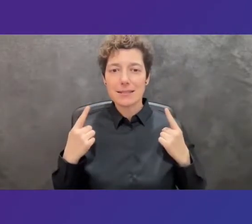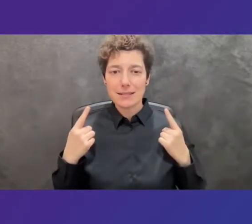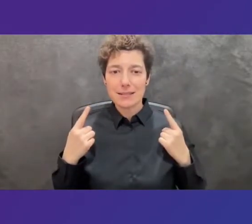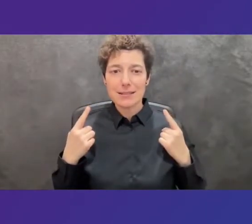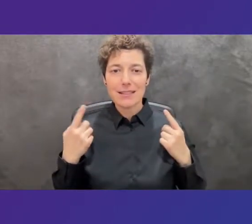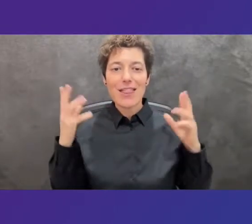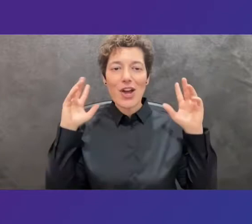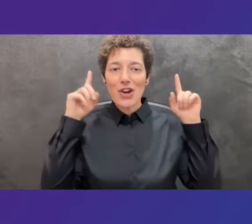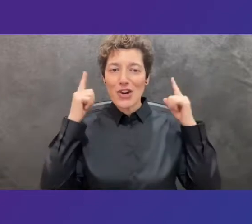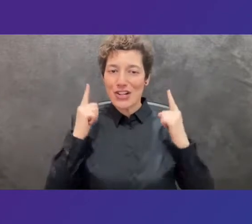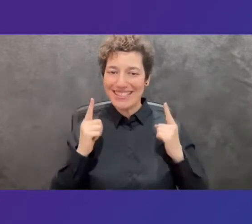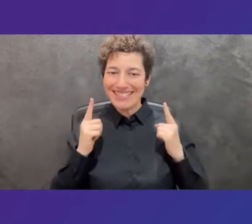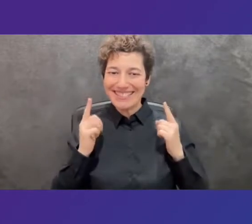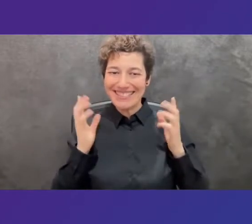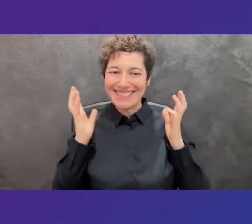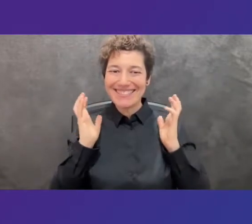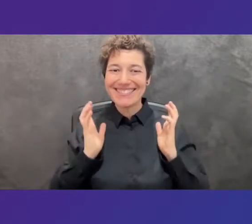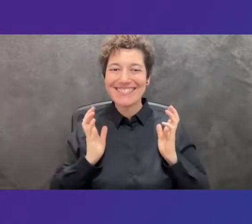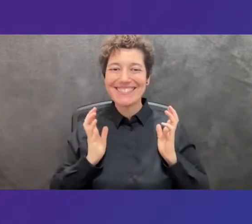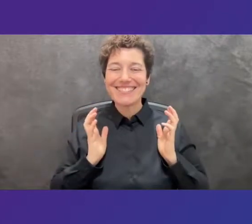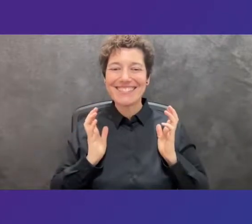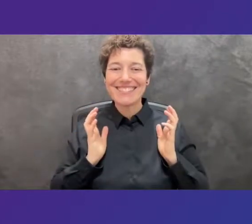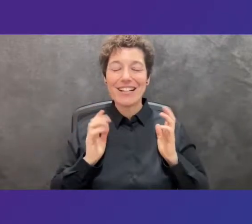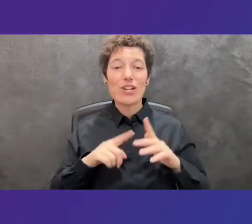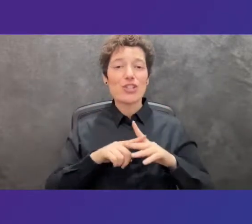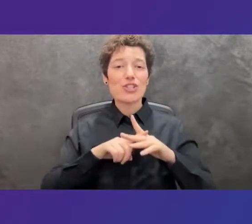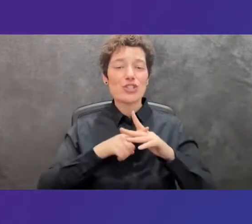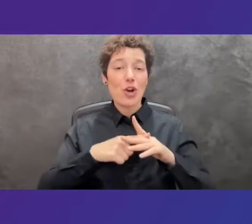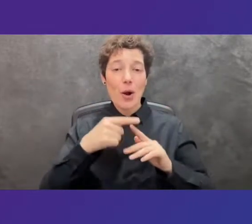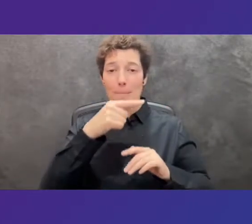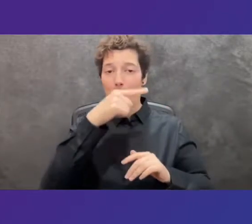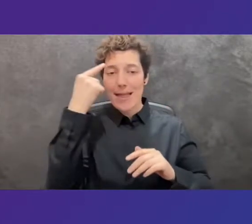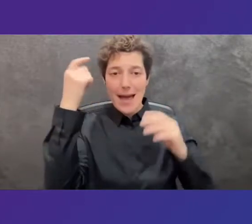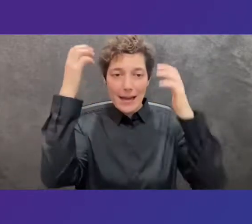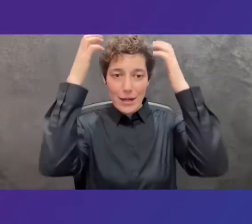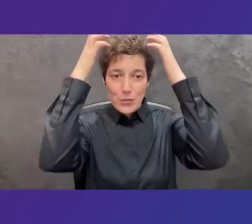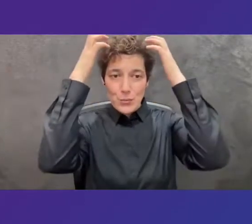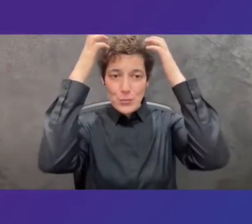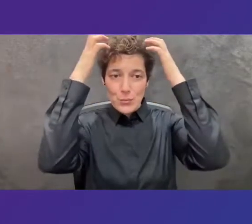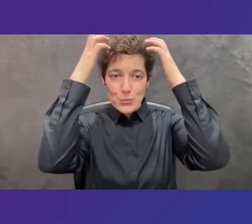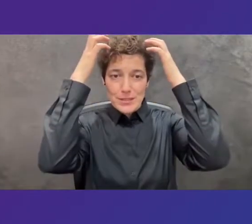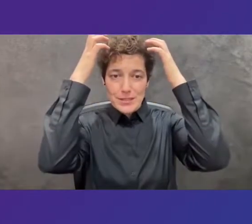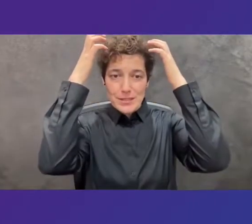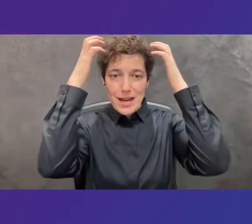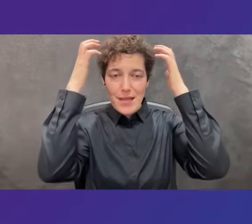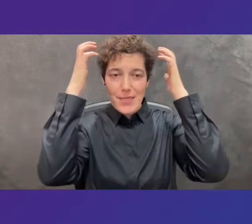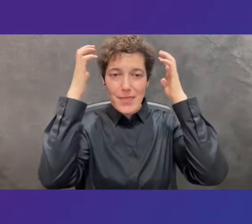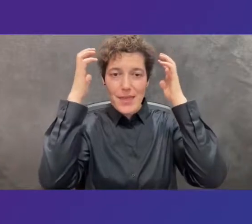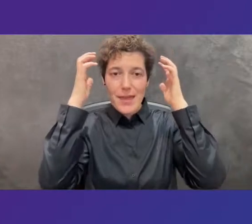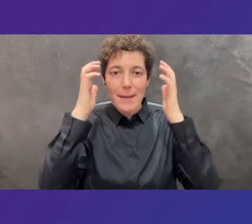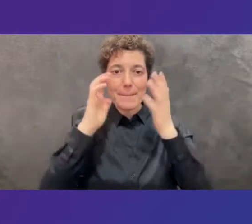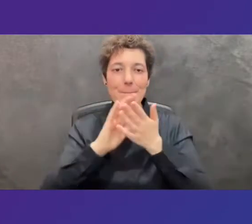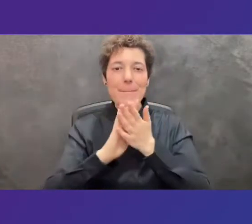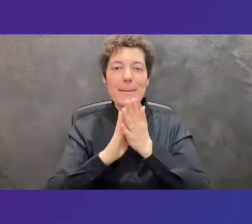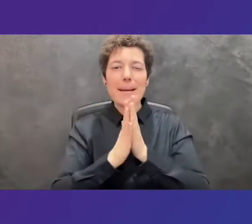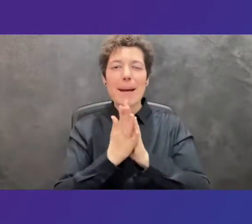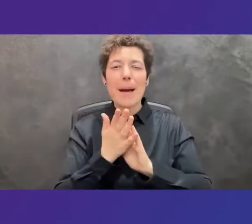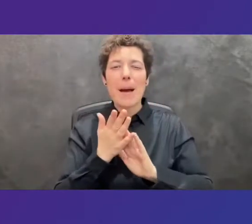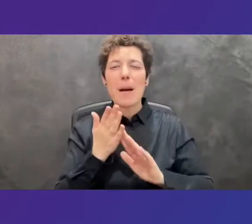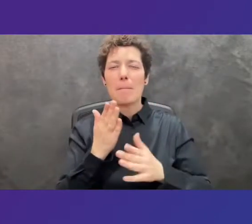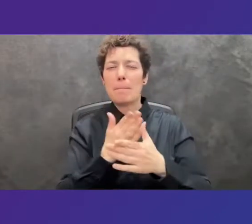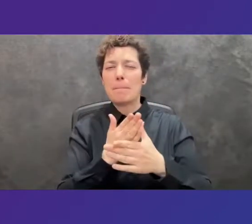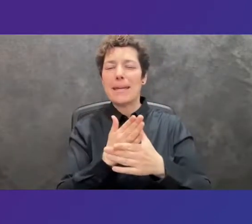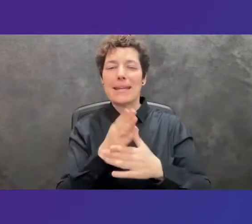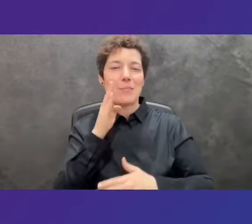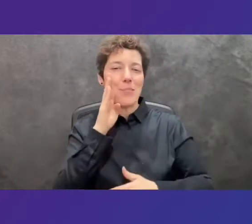loosely curled. They start black at the roots, and they transition into medium brown at